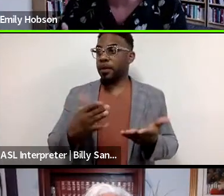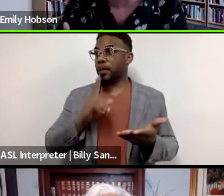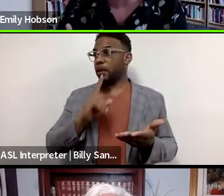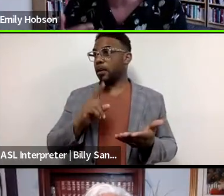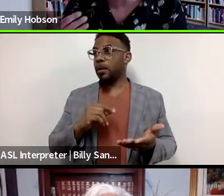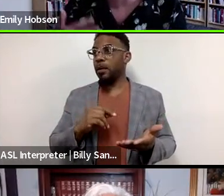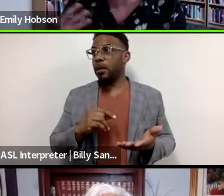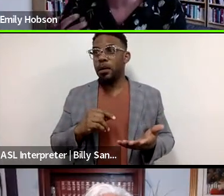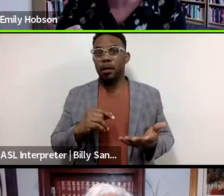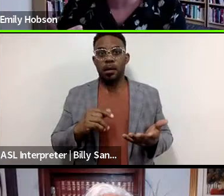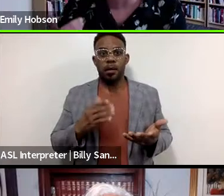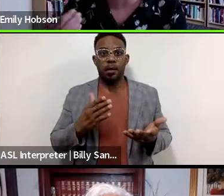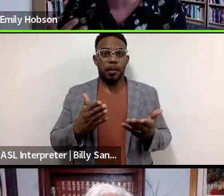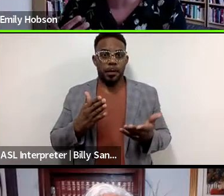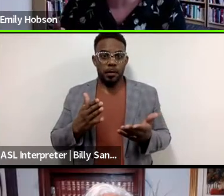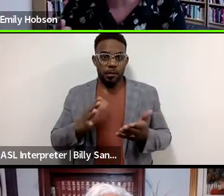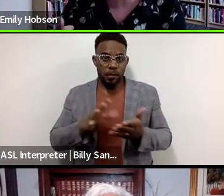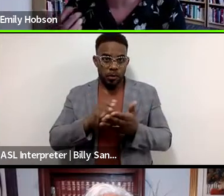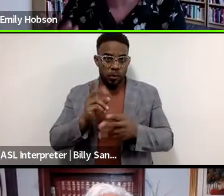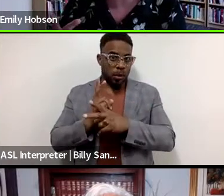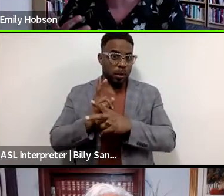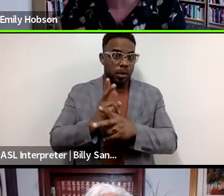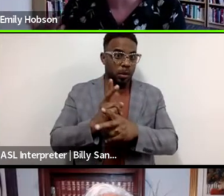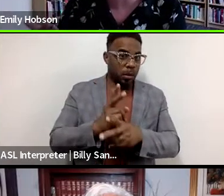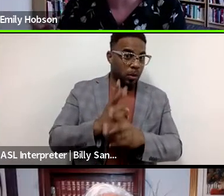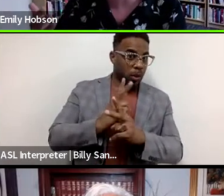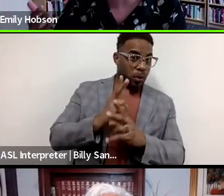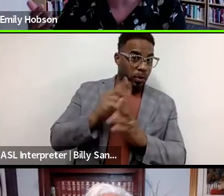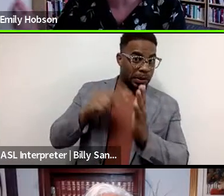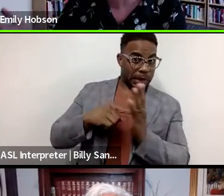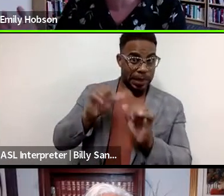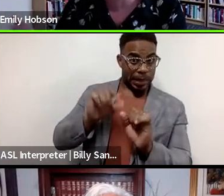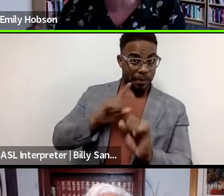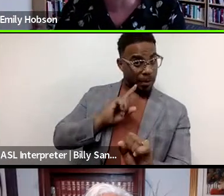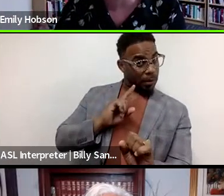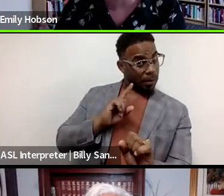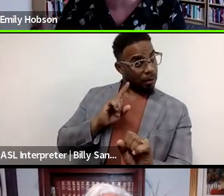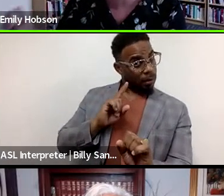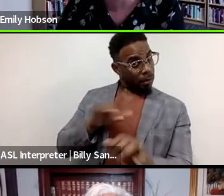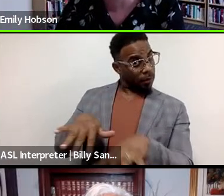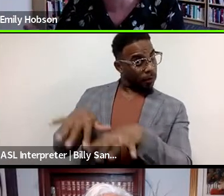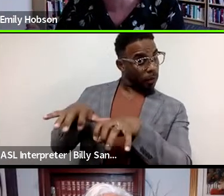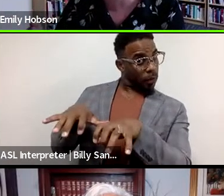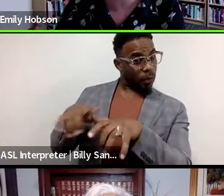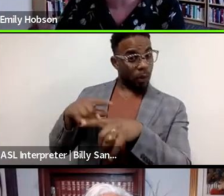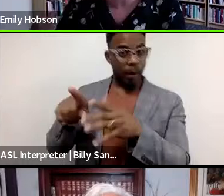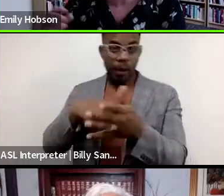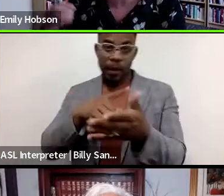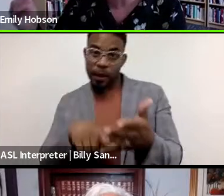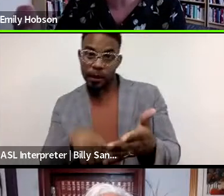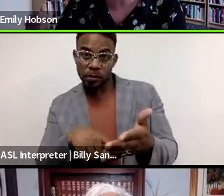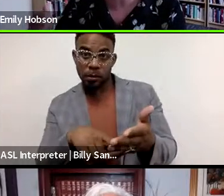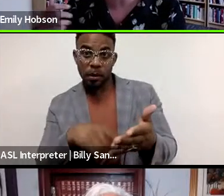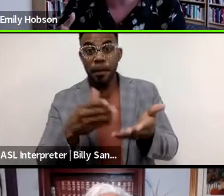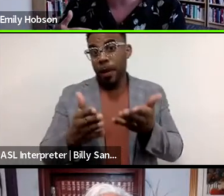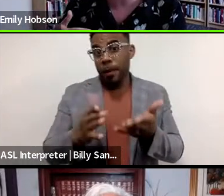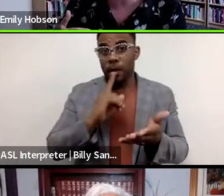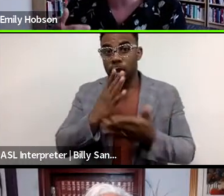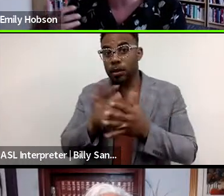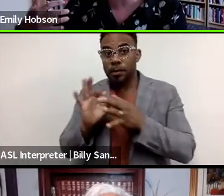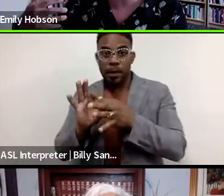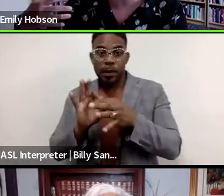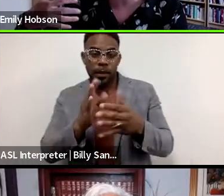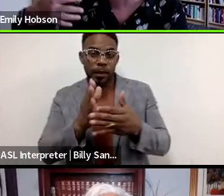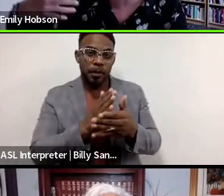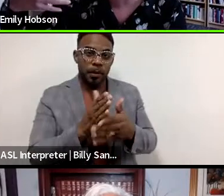are, you know, maybe student loan debt can be frozen or canceled, right? Maybe there are some